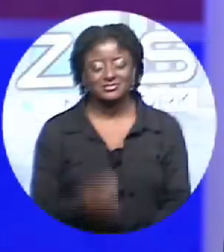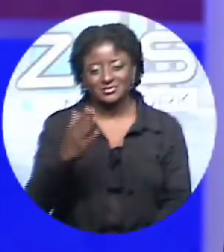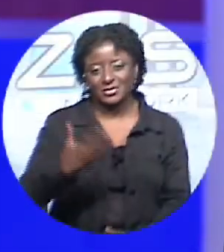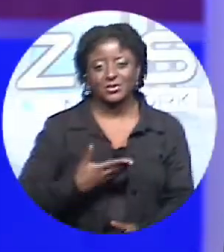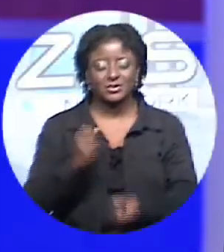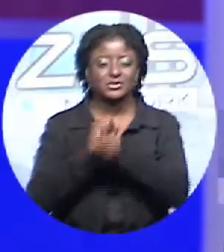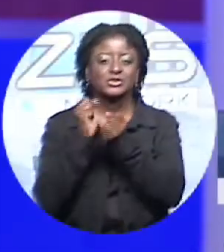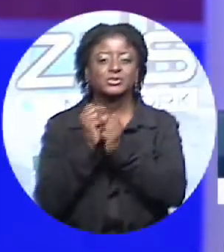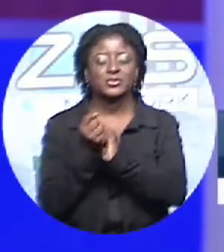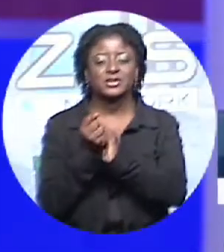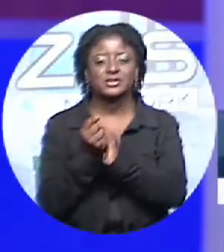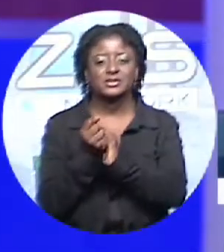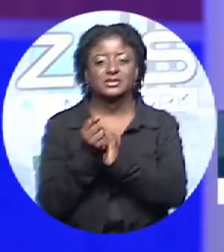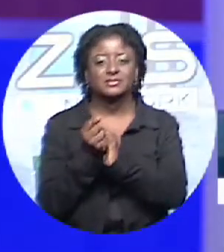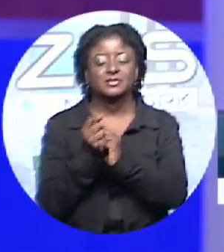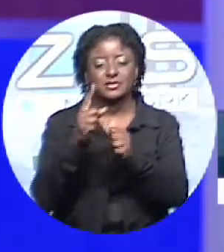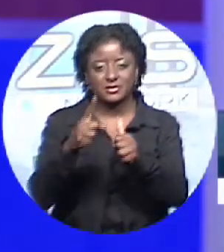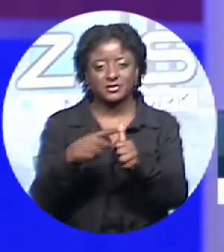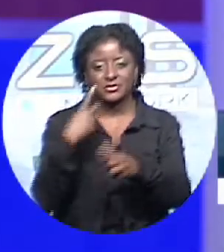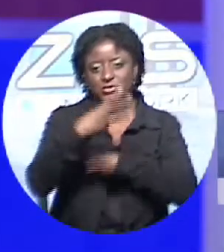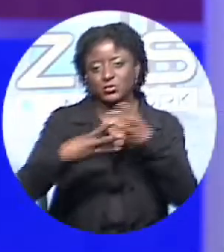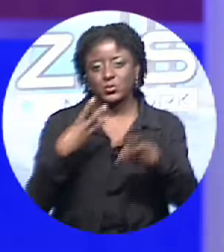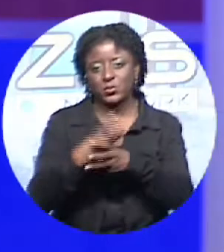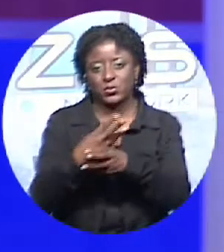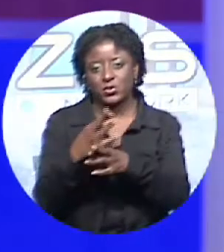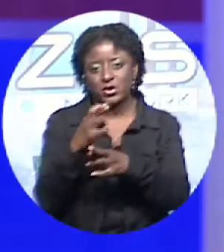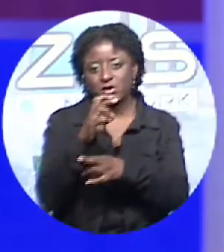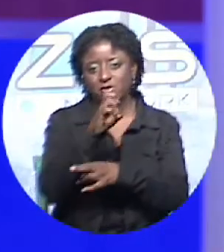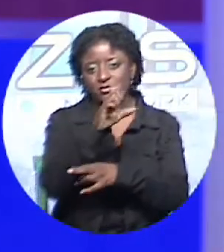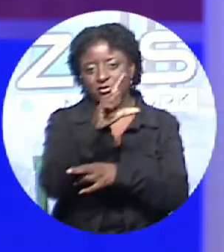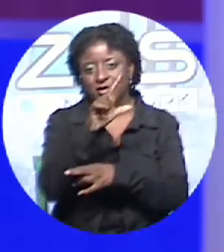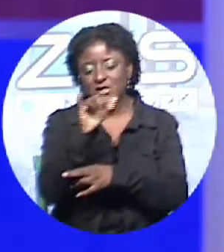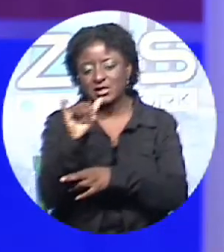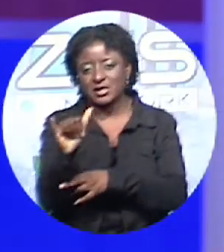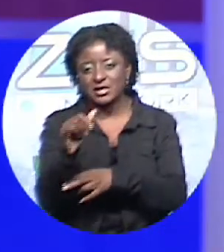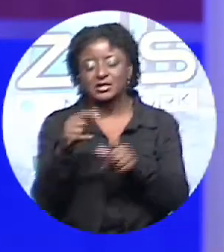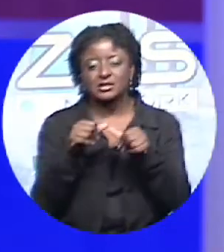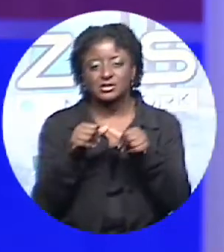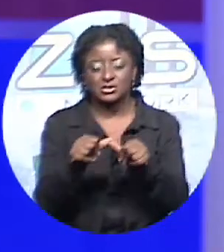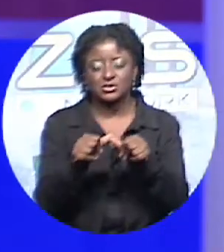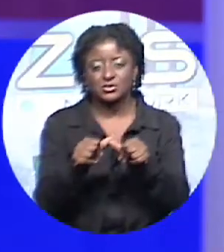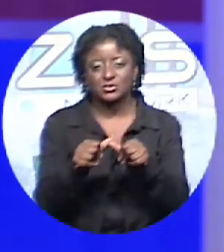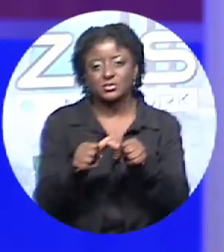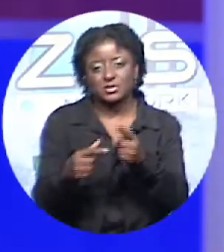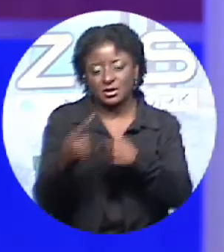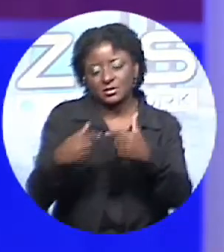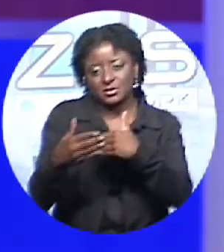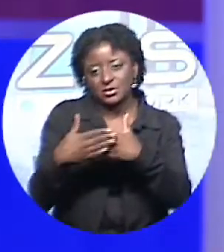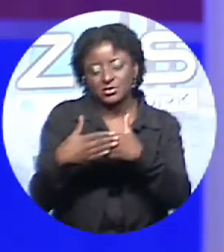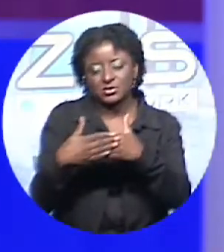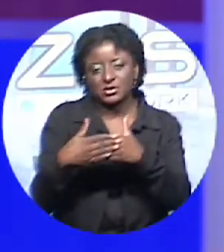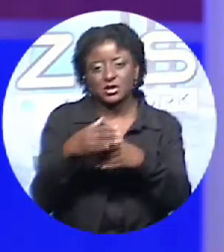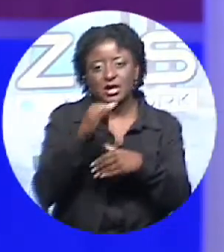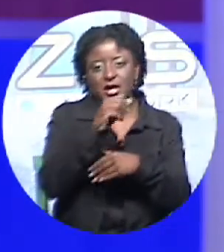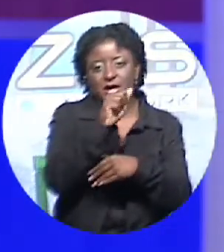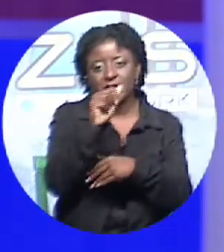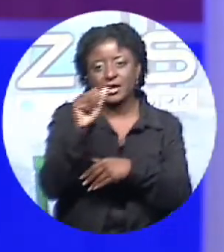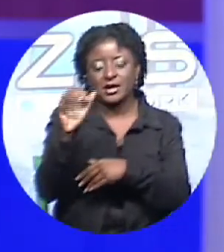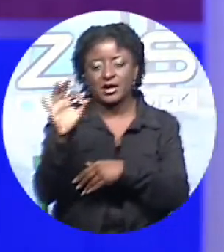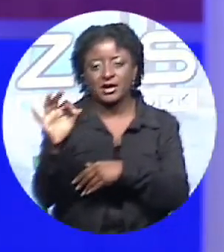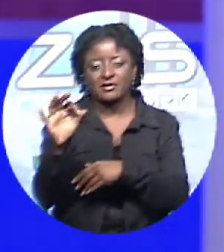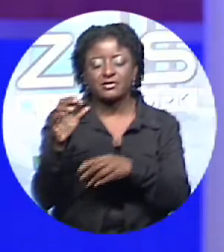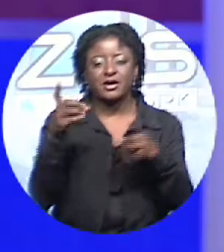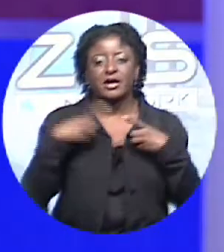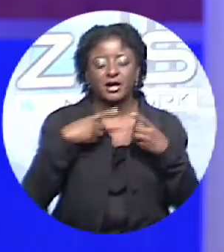Welcome to sports, everybody. The inaugural World Relays continue to draw nearer, and the IAAF conducted a press briefing early today to